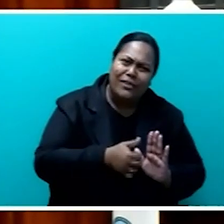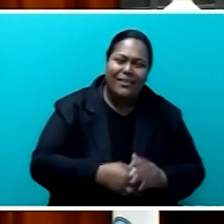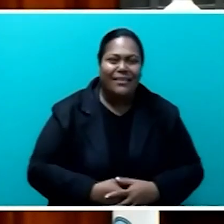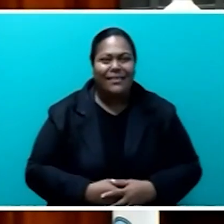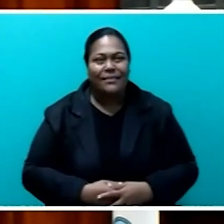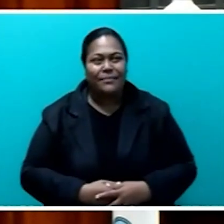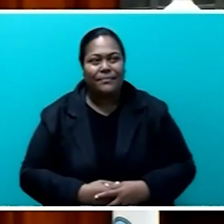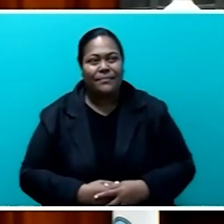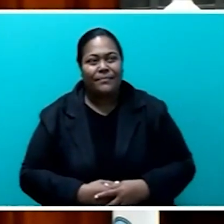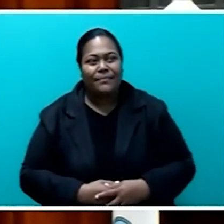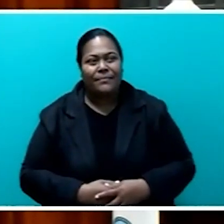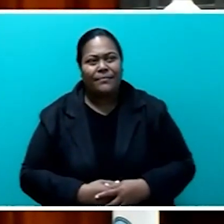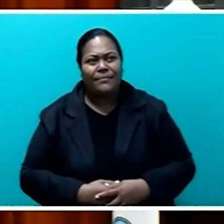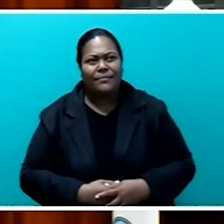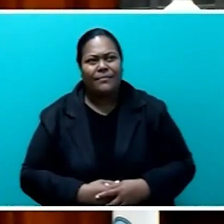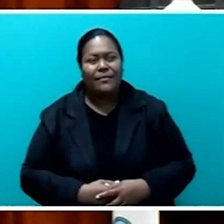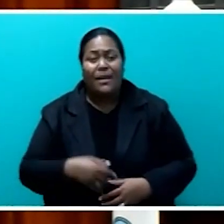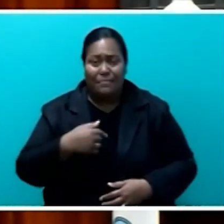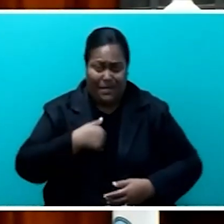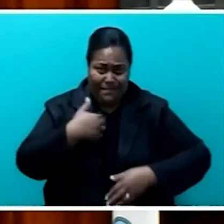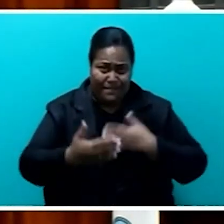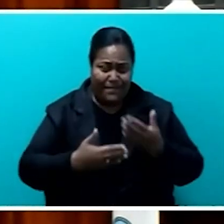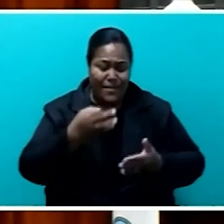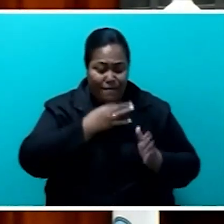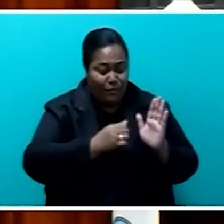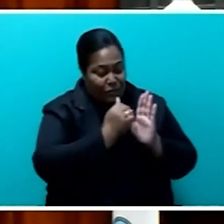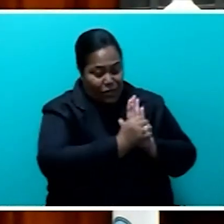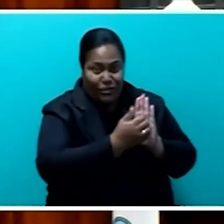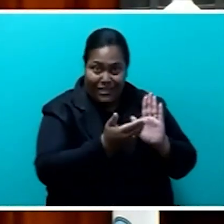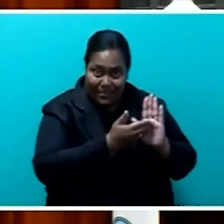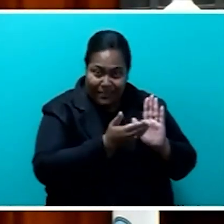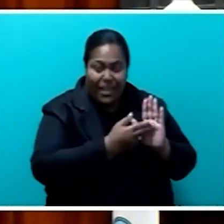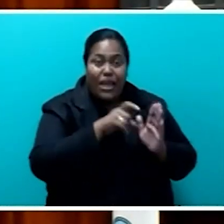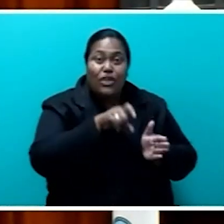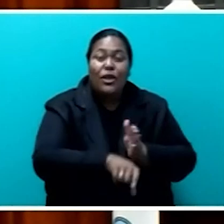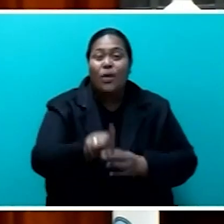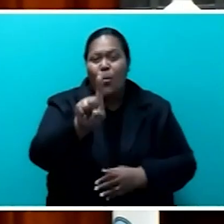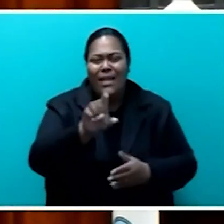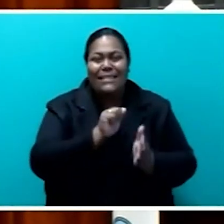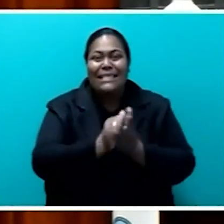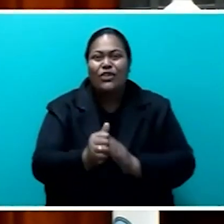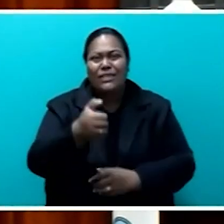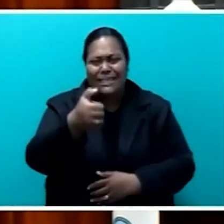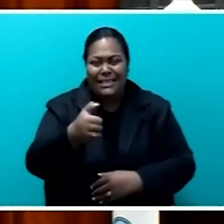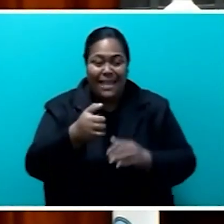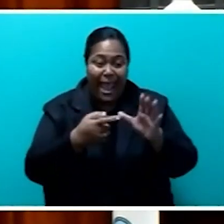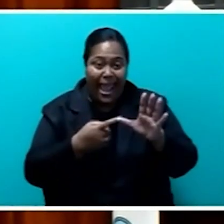quote a few sections to illustrate this point. Chapter 1 in Section 6, A and